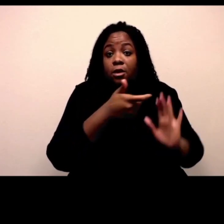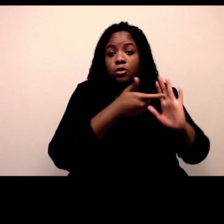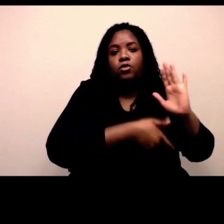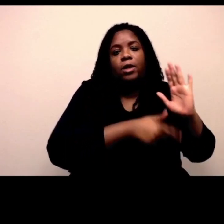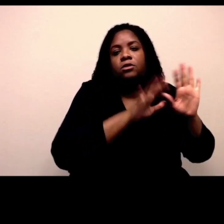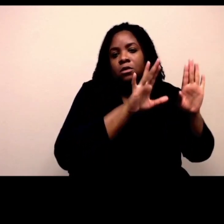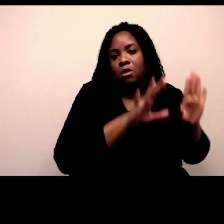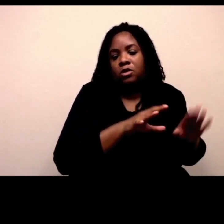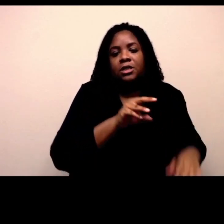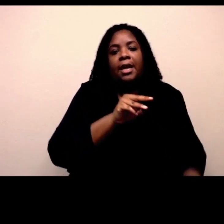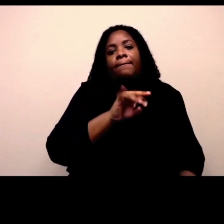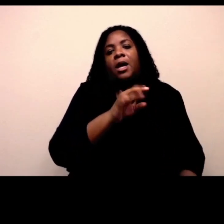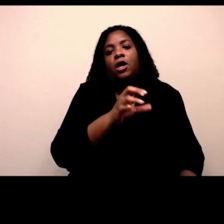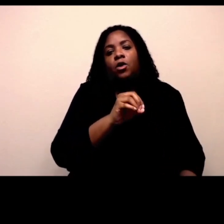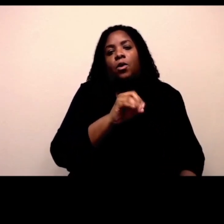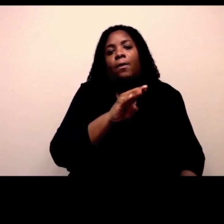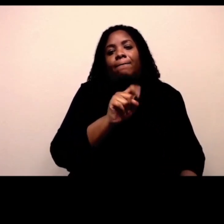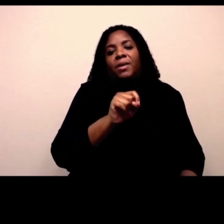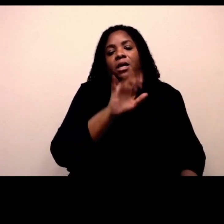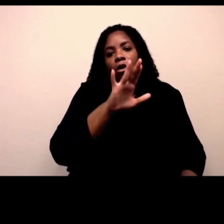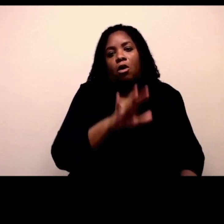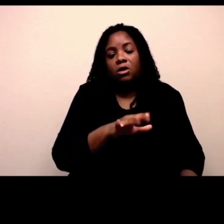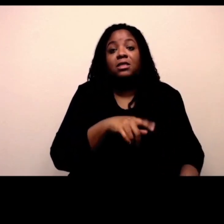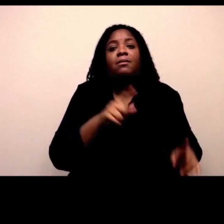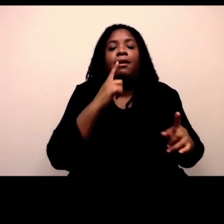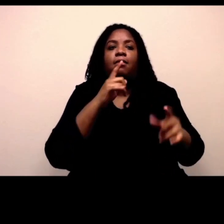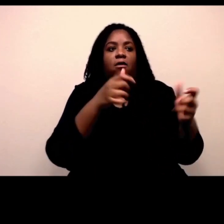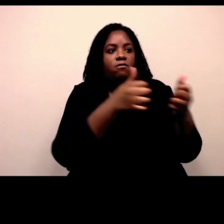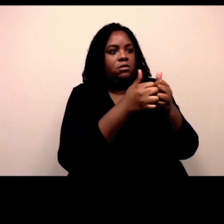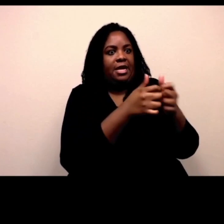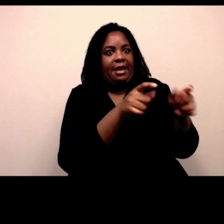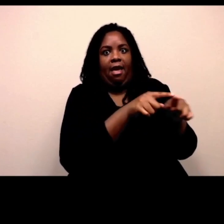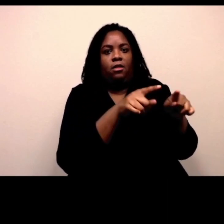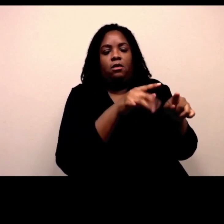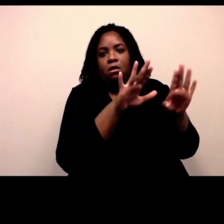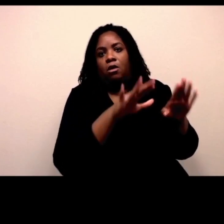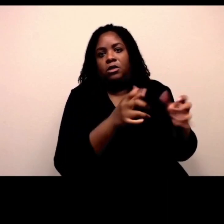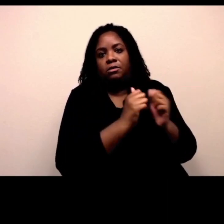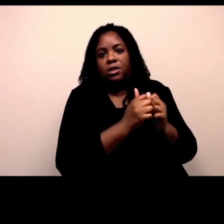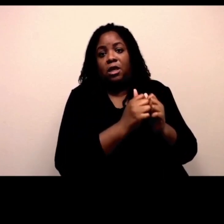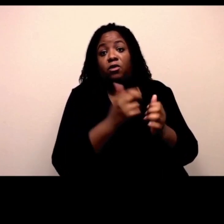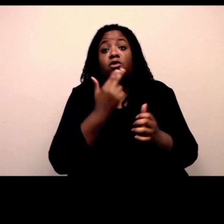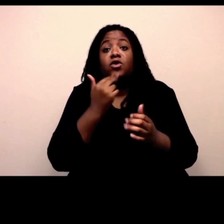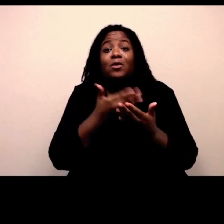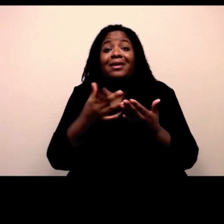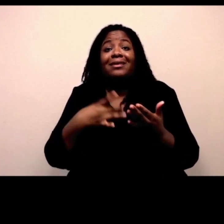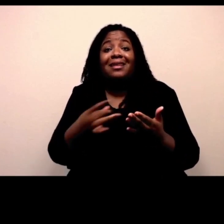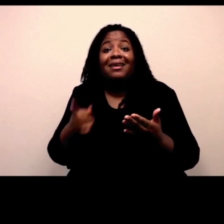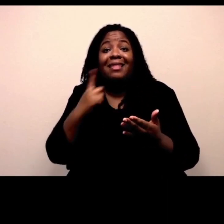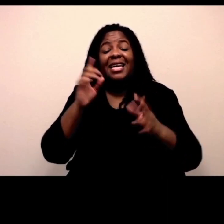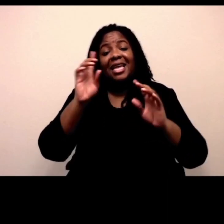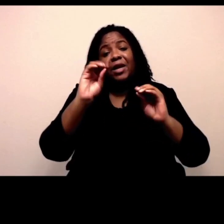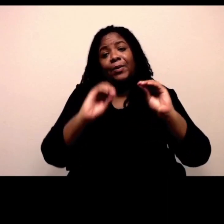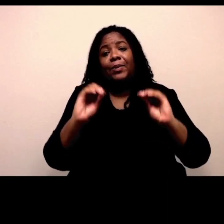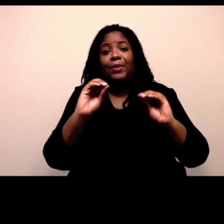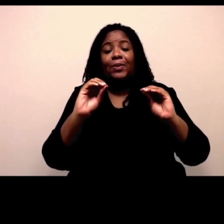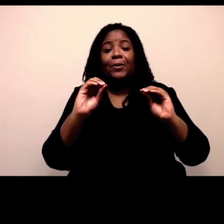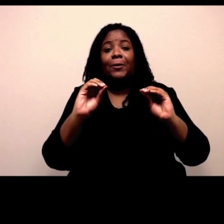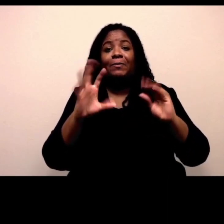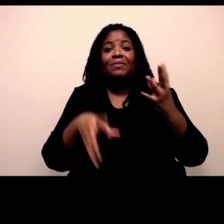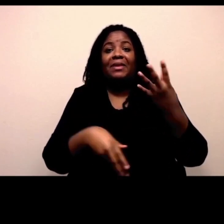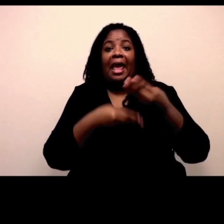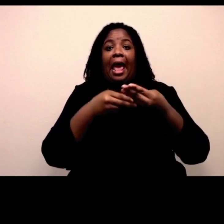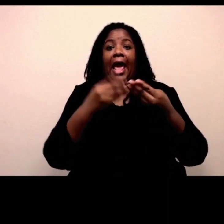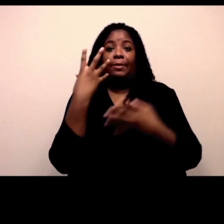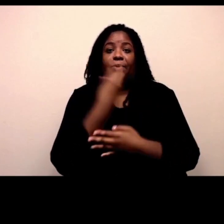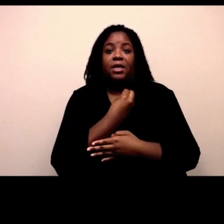outstanding, Microbit was outstanding, and I love how they work together. Cute little stuff that they like, that they know they can decorate and make it pretty, you